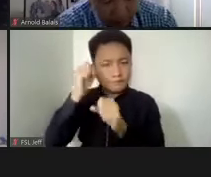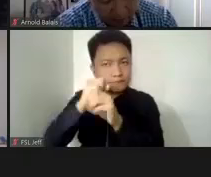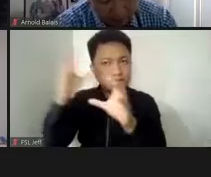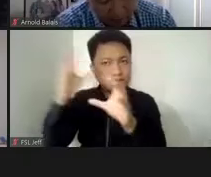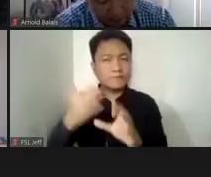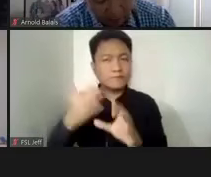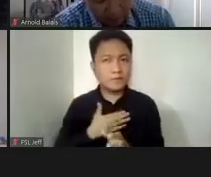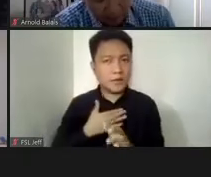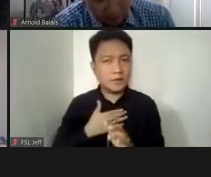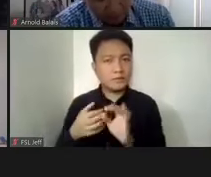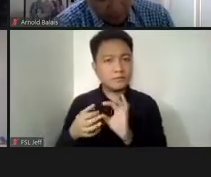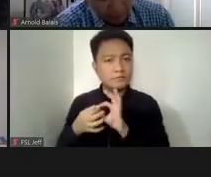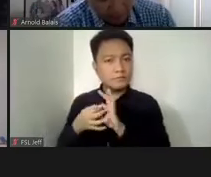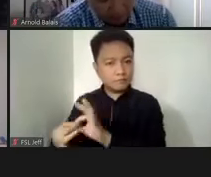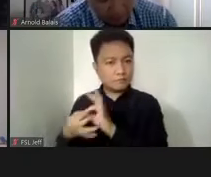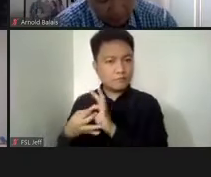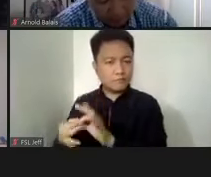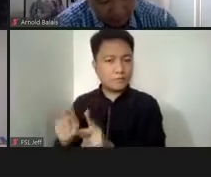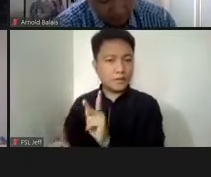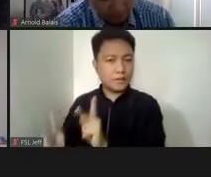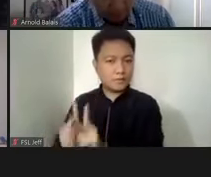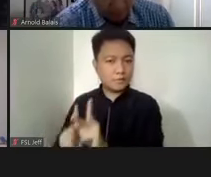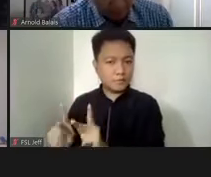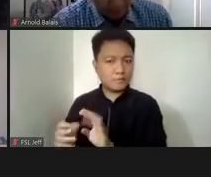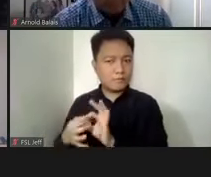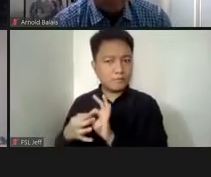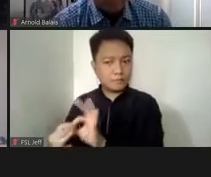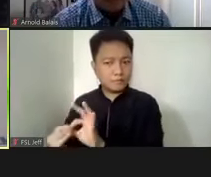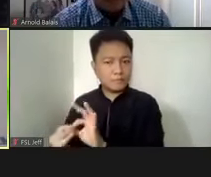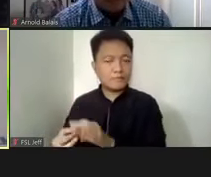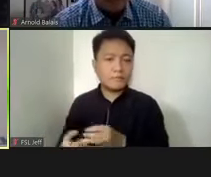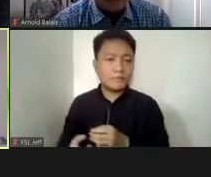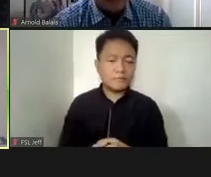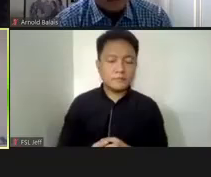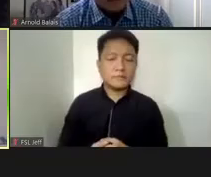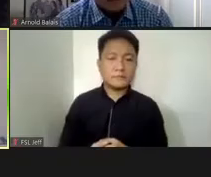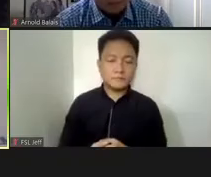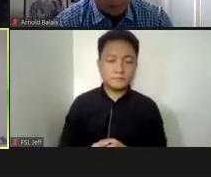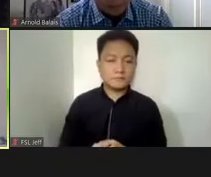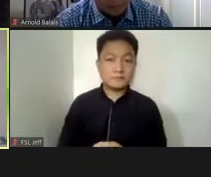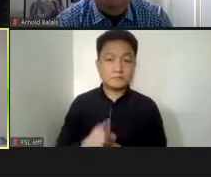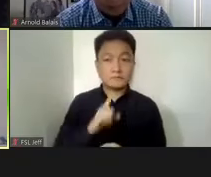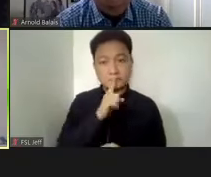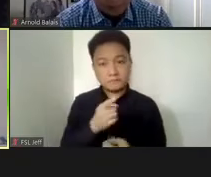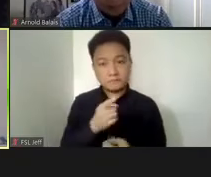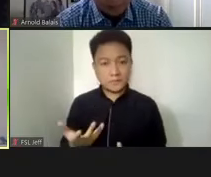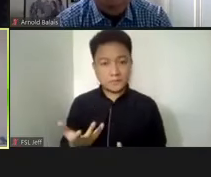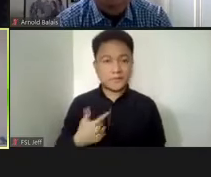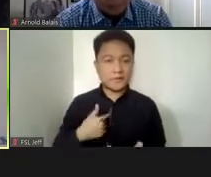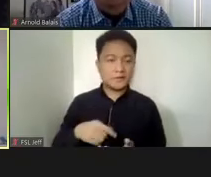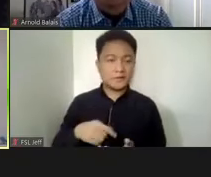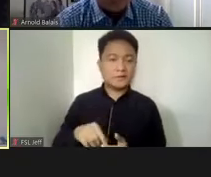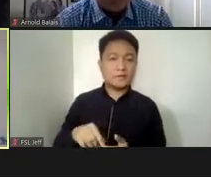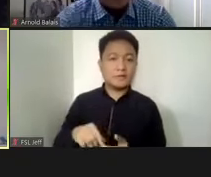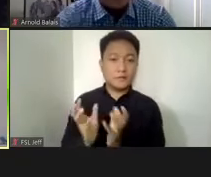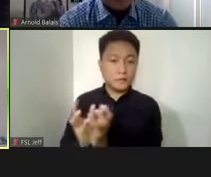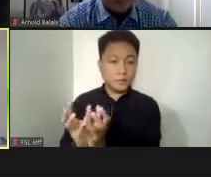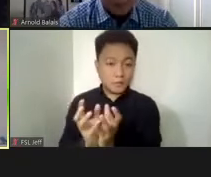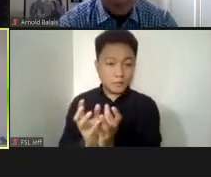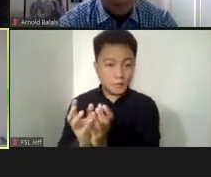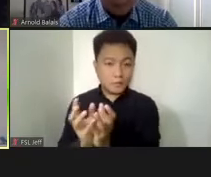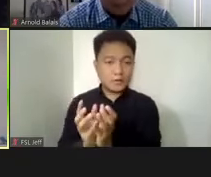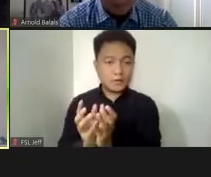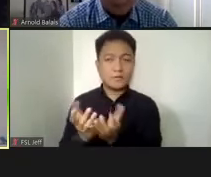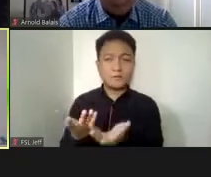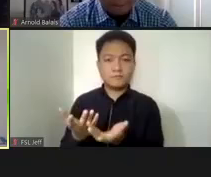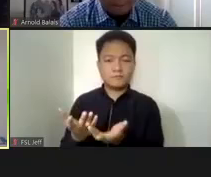every visit to a community is a memorable one. In fact, let's say, for example, those are 245 schools that we've